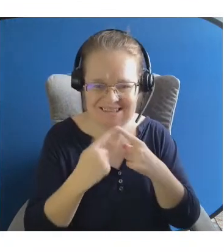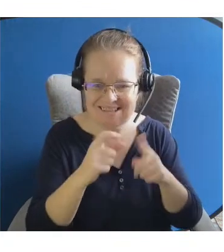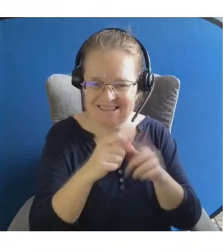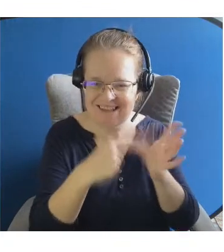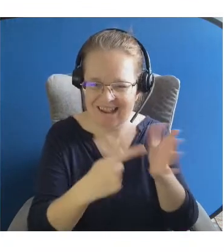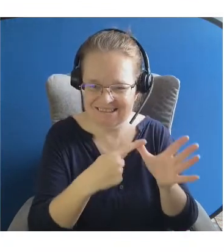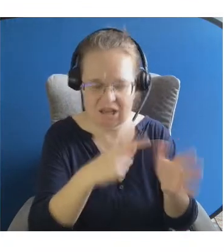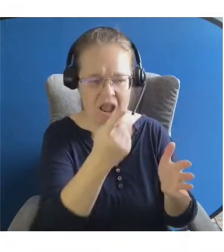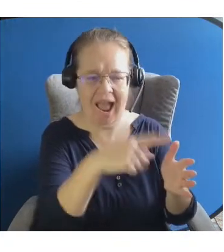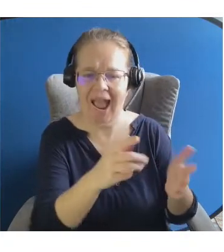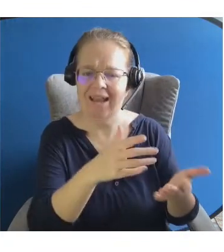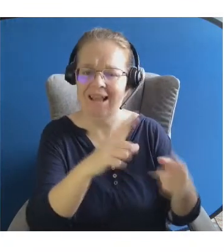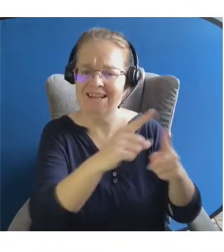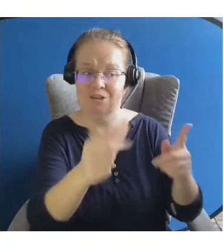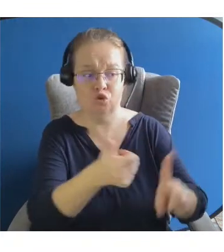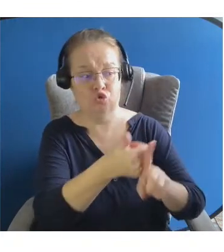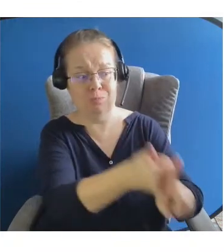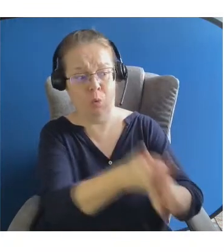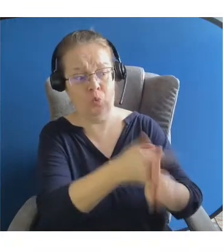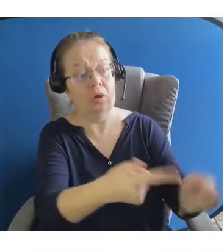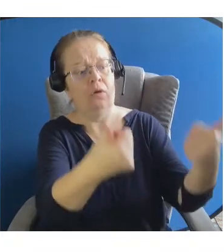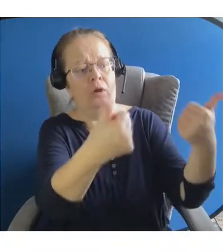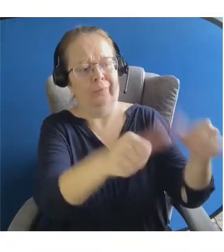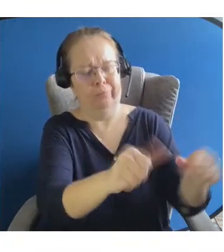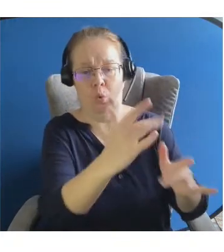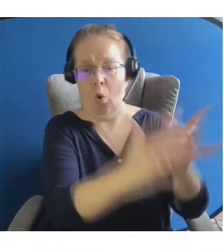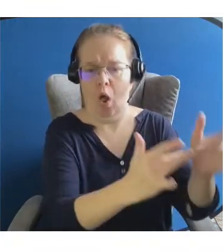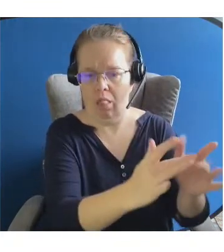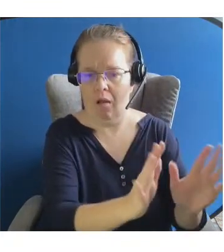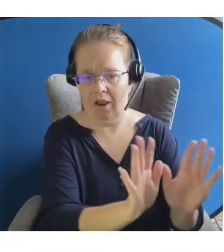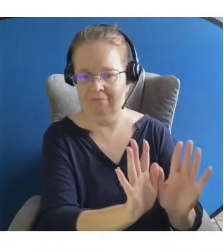digital support that they'd need to be able to get online.